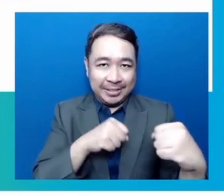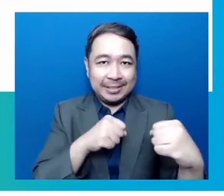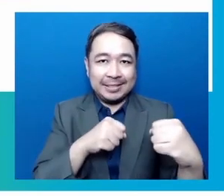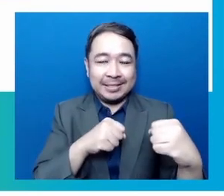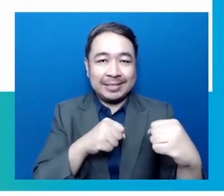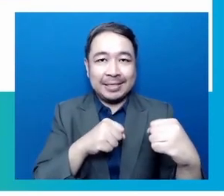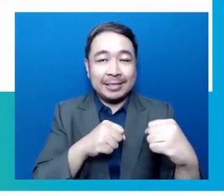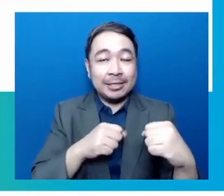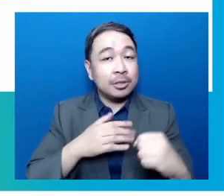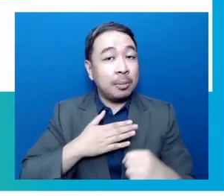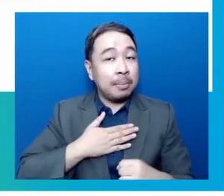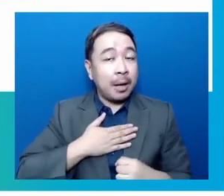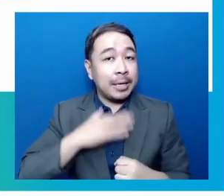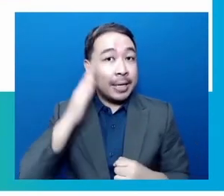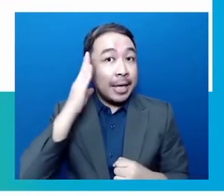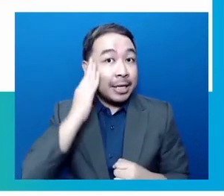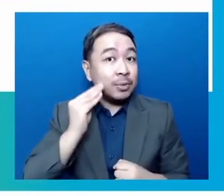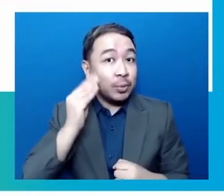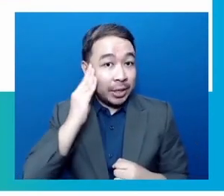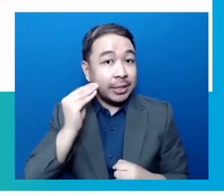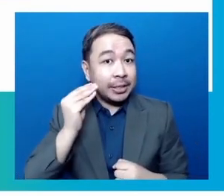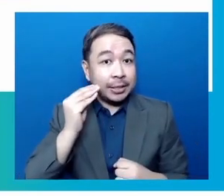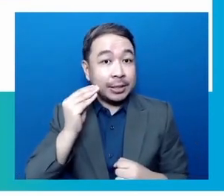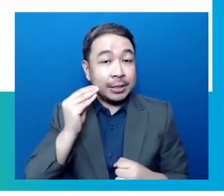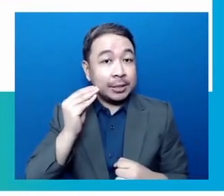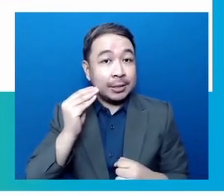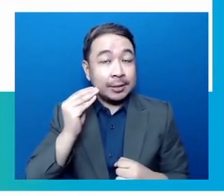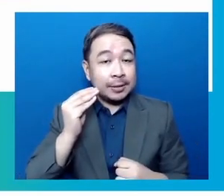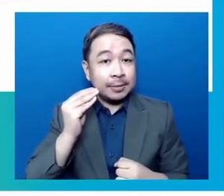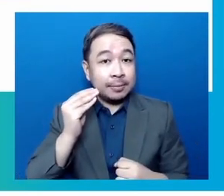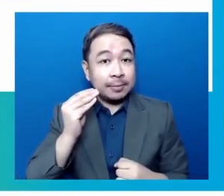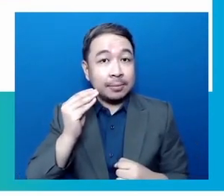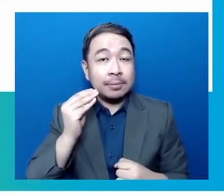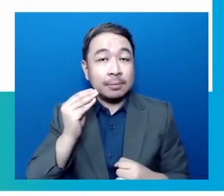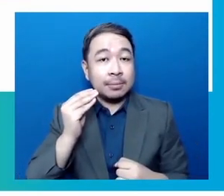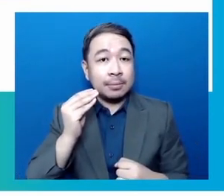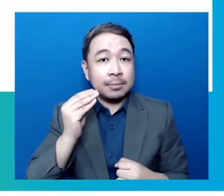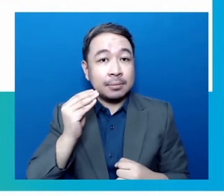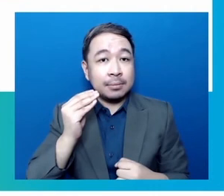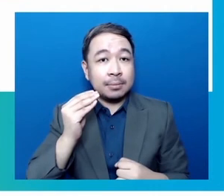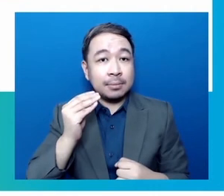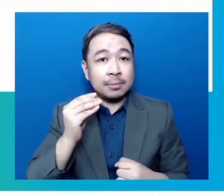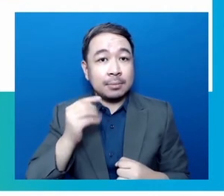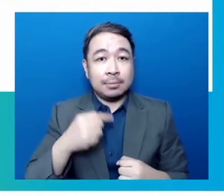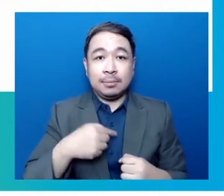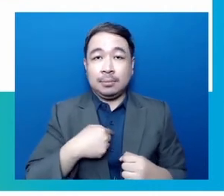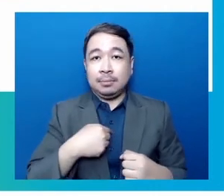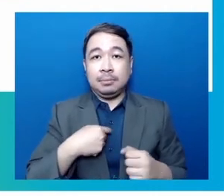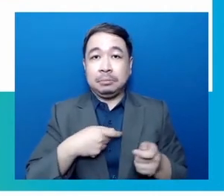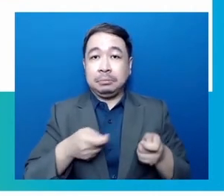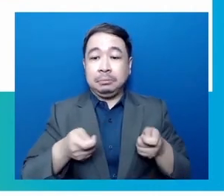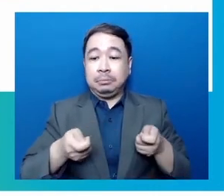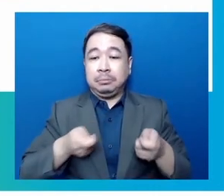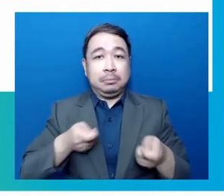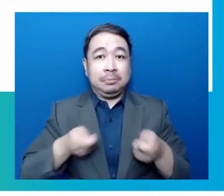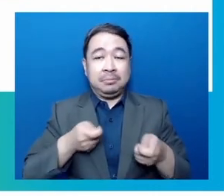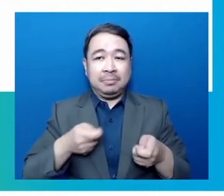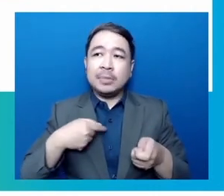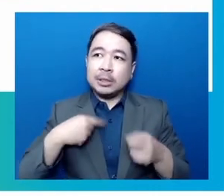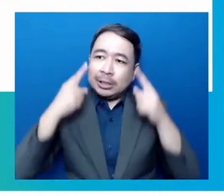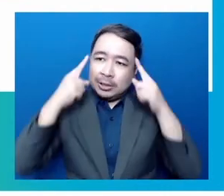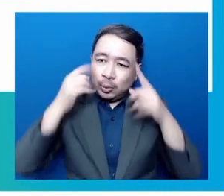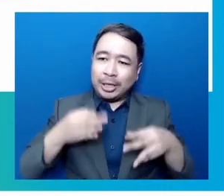experience, means you normally don't end up where you ideally would want to be, but somewhere below.